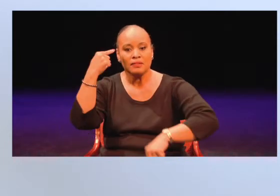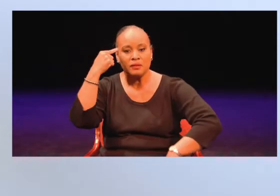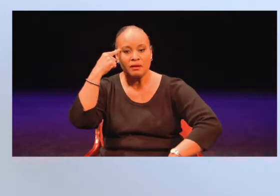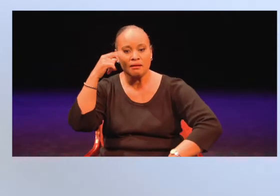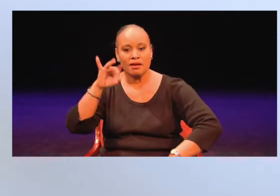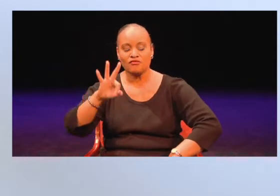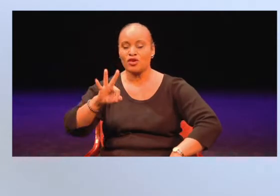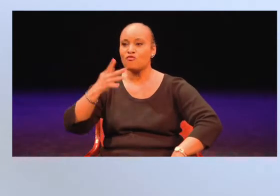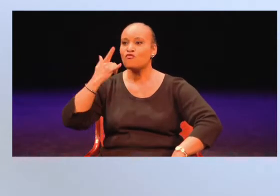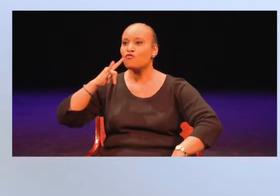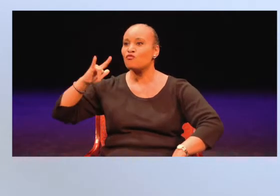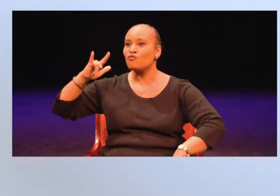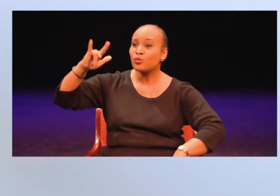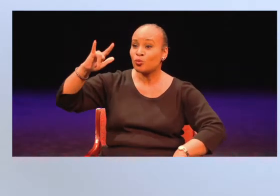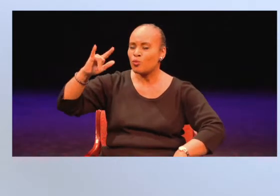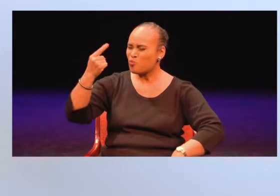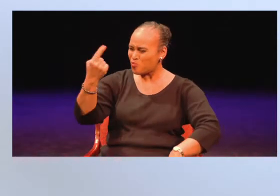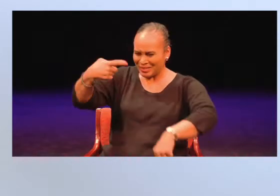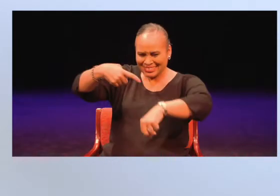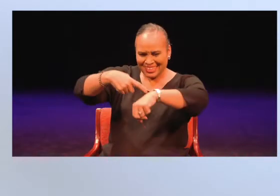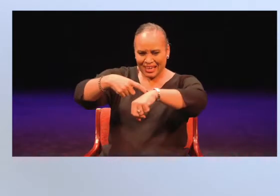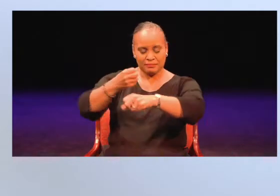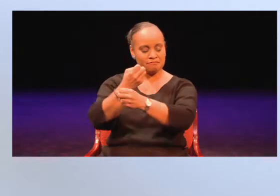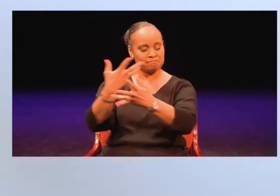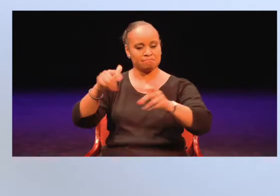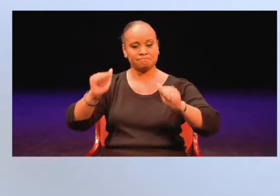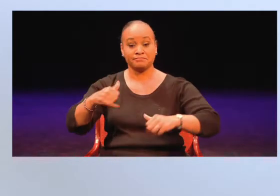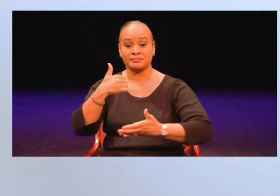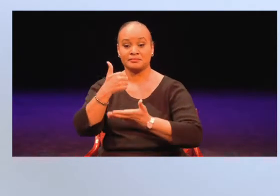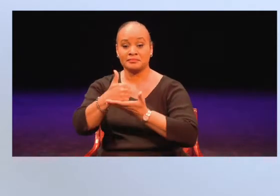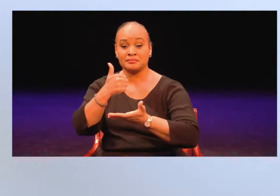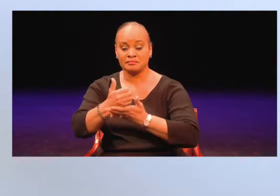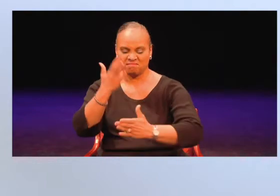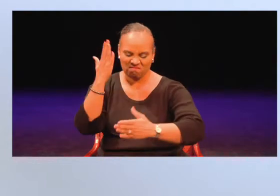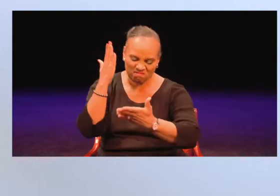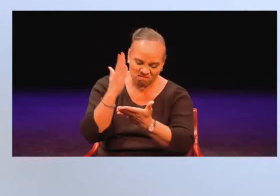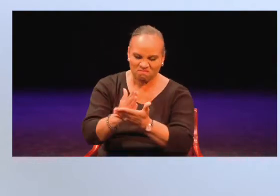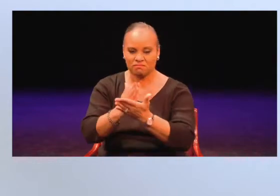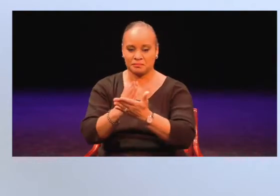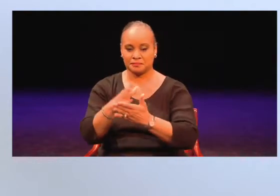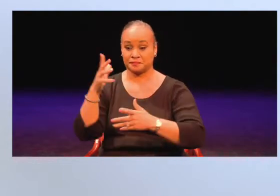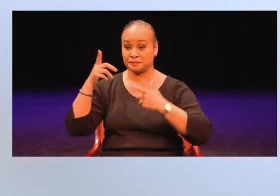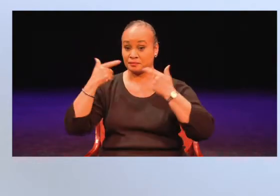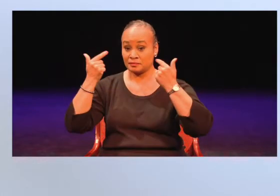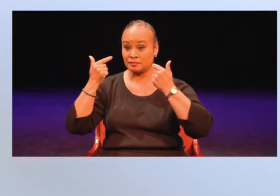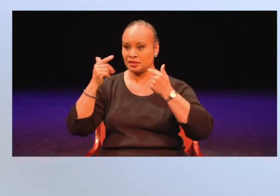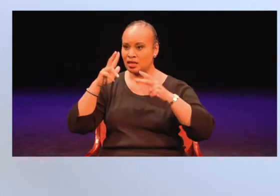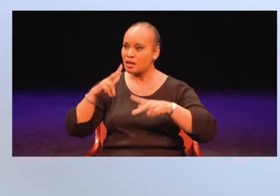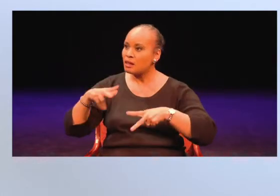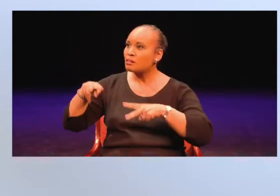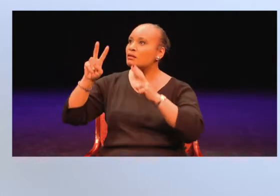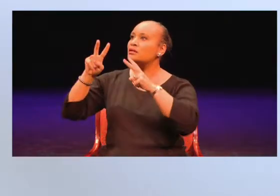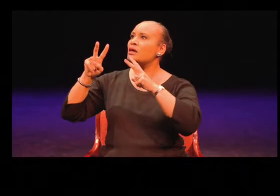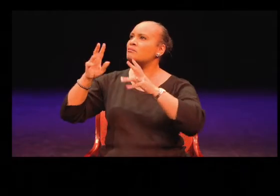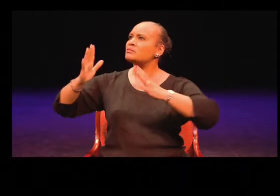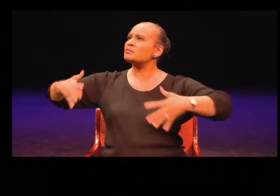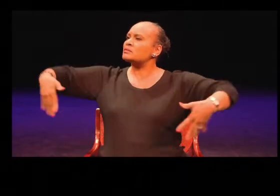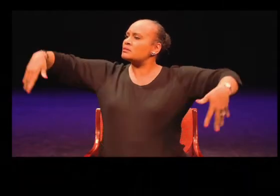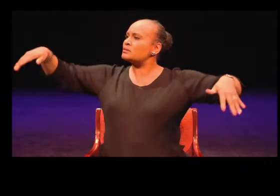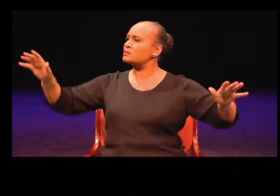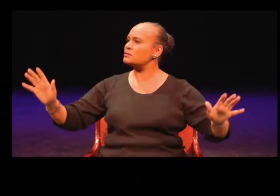once, everyone would stop laughing. Iris looked up. He flapped his wings a couple of